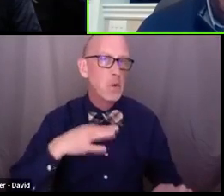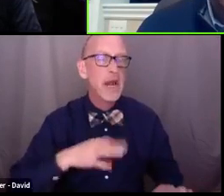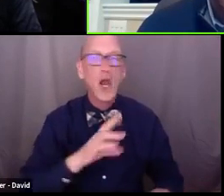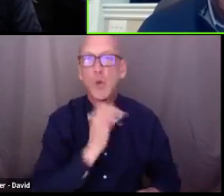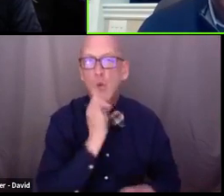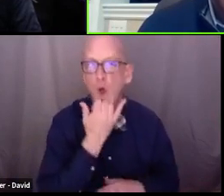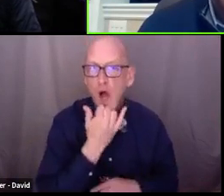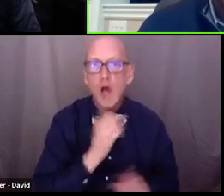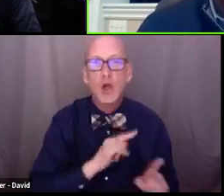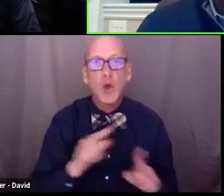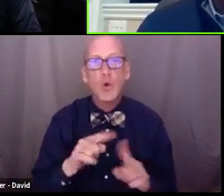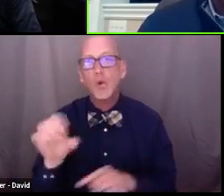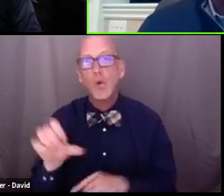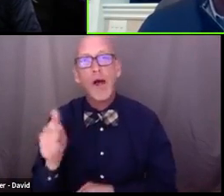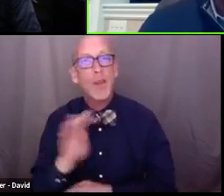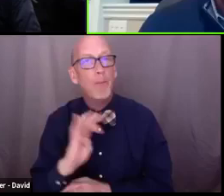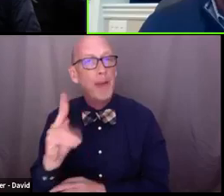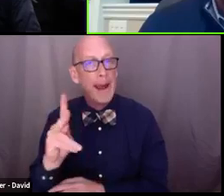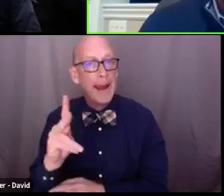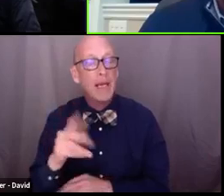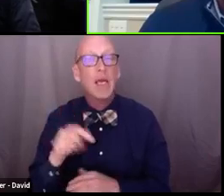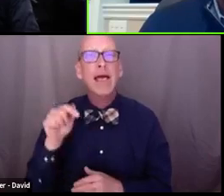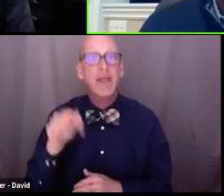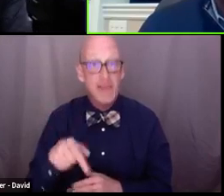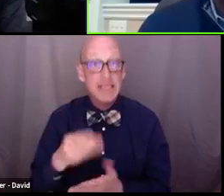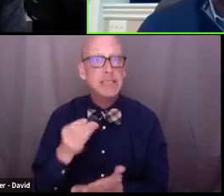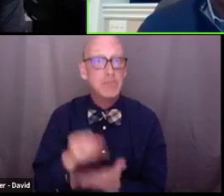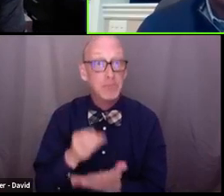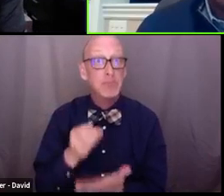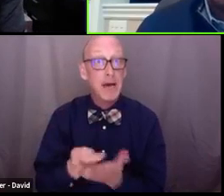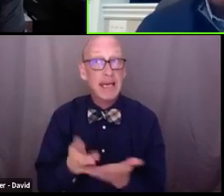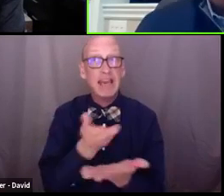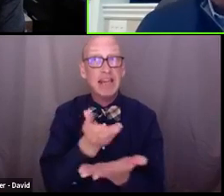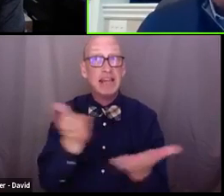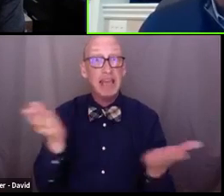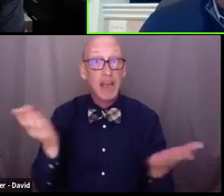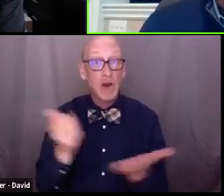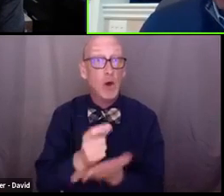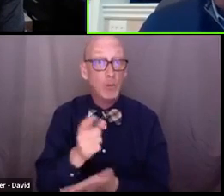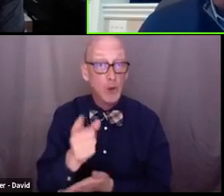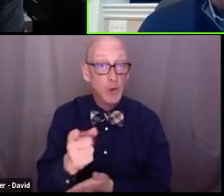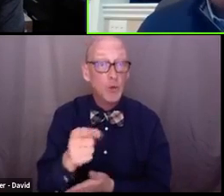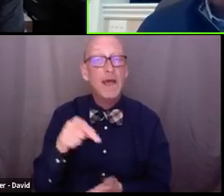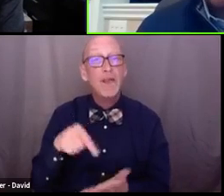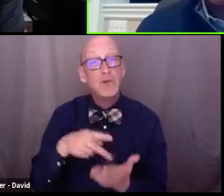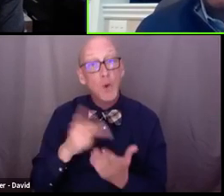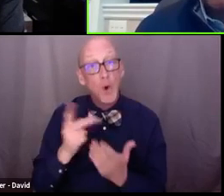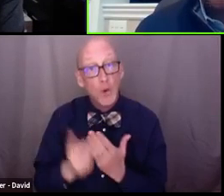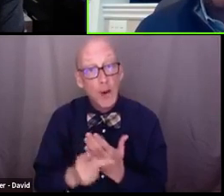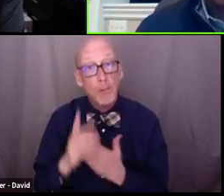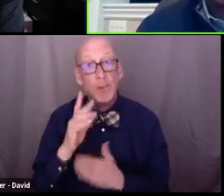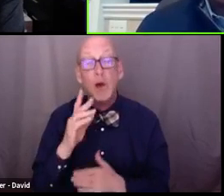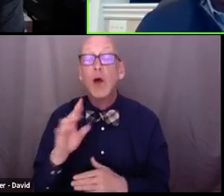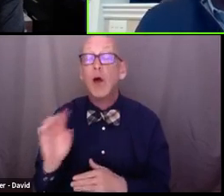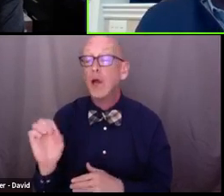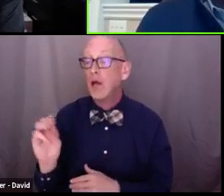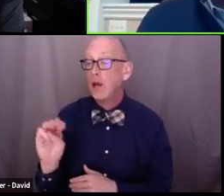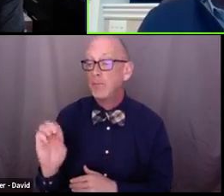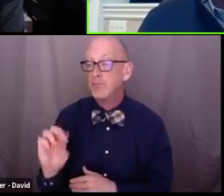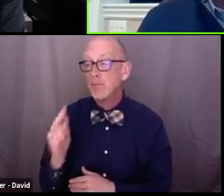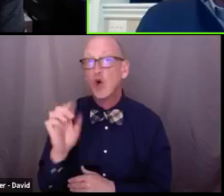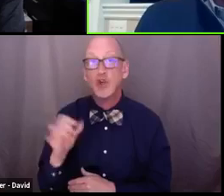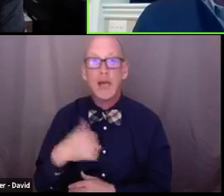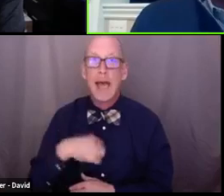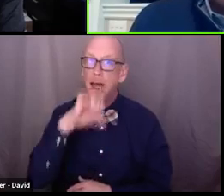bank, because that's not correct, right? This is money that's out there to help you. This program with Emerge, I love, because